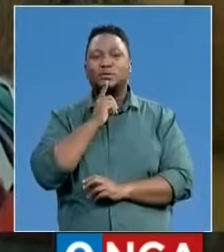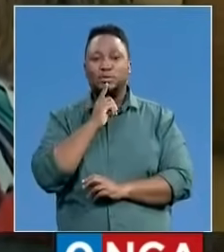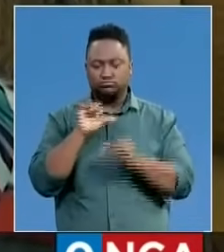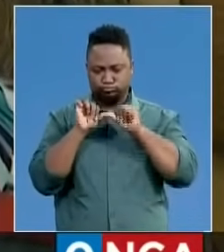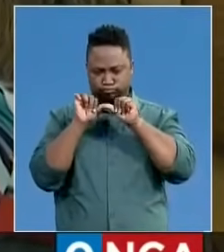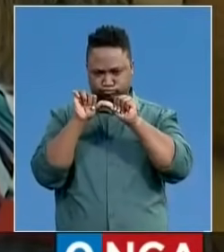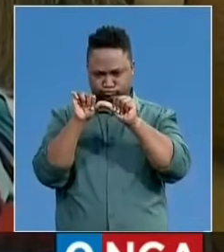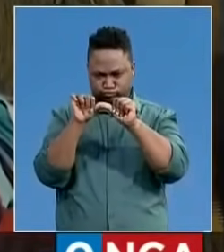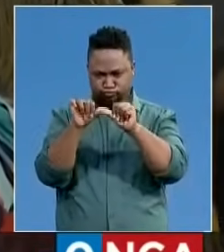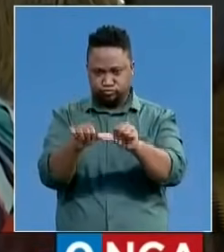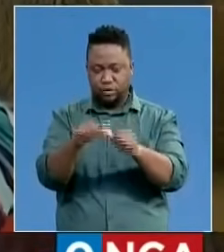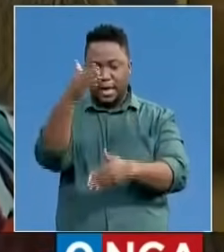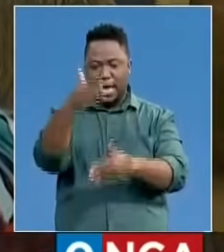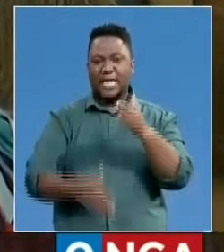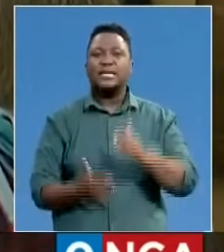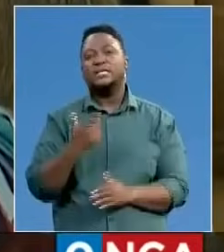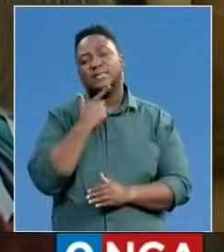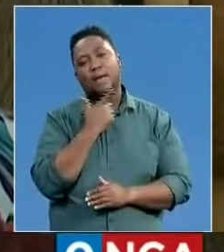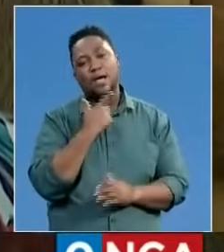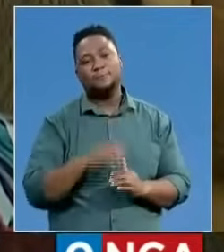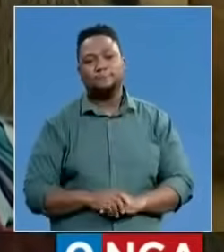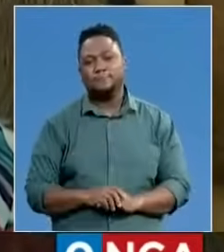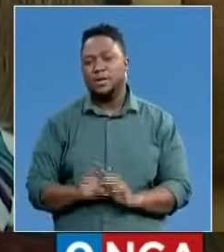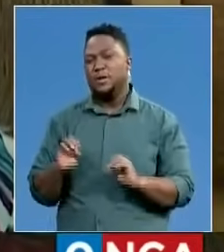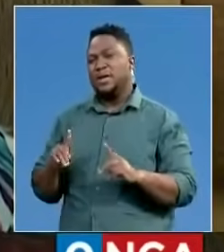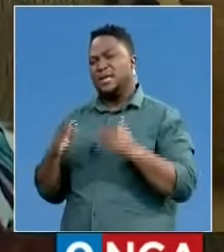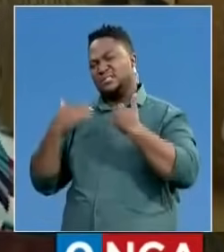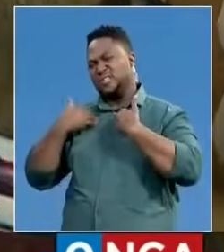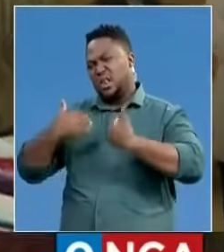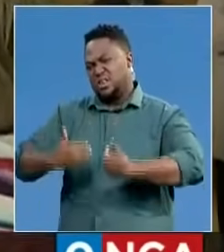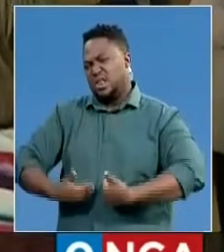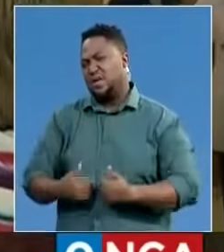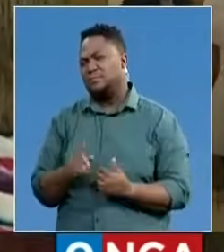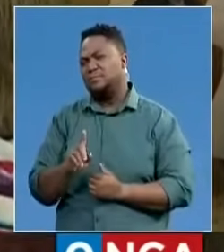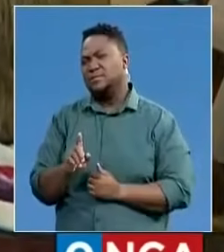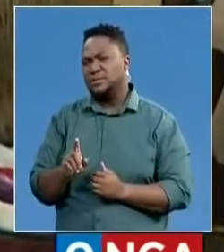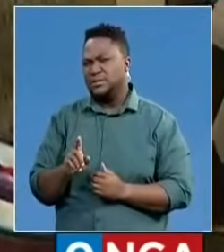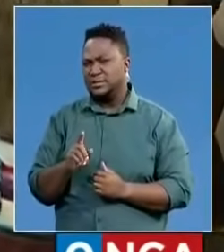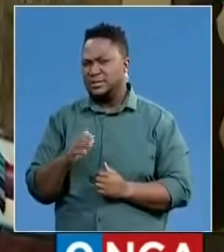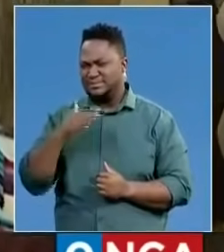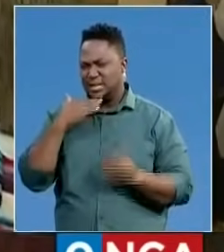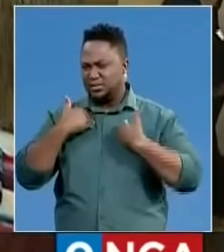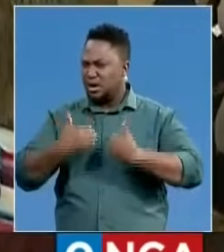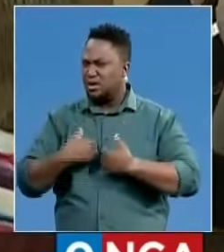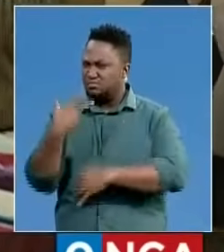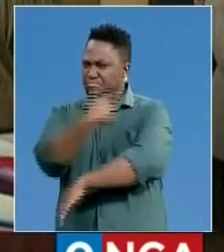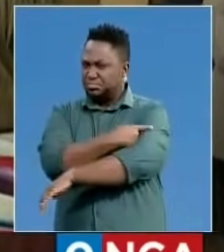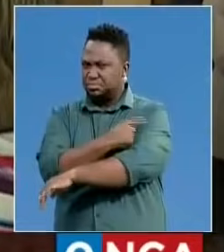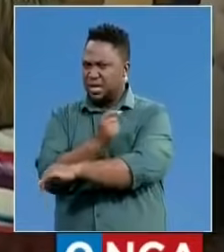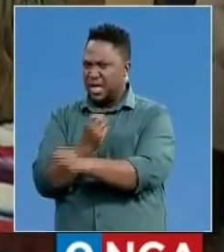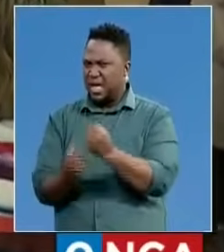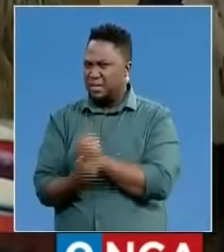for the rest until December. I wanted to ask you about Sundays. Am I right to say that no vaccinations take place on